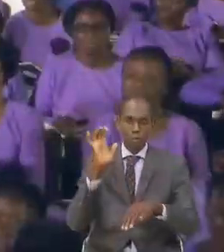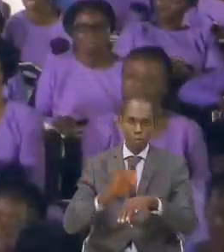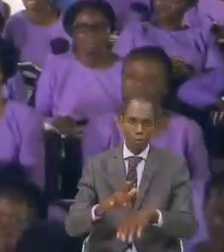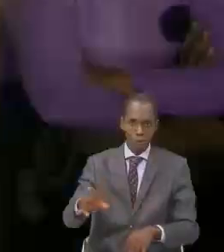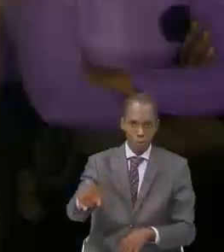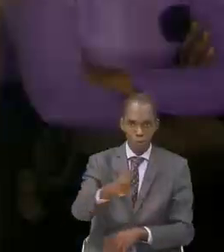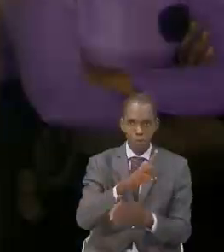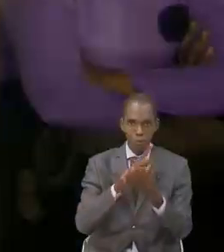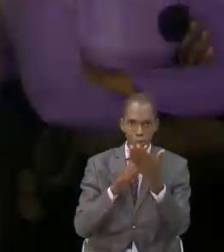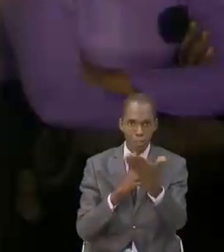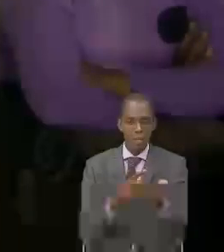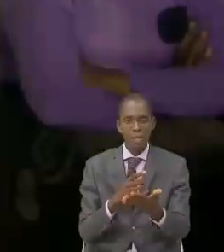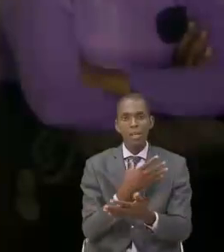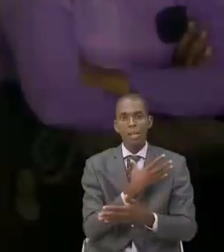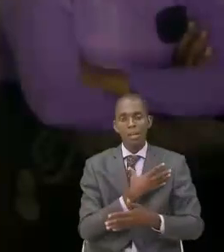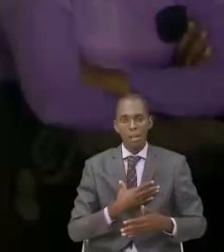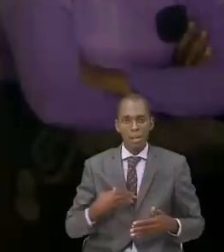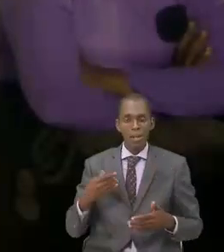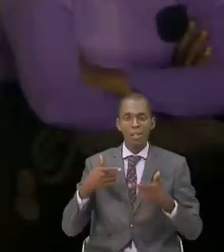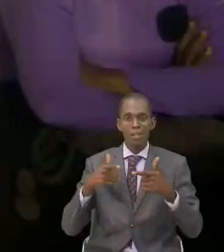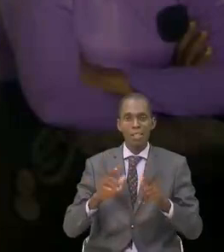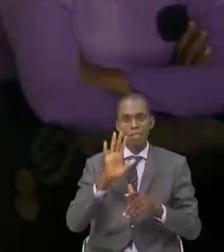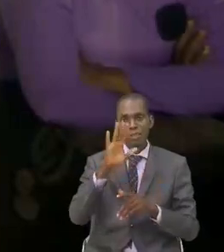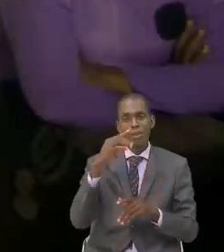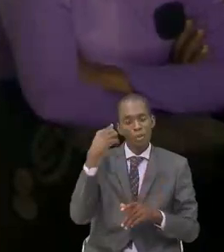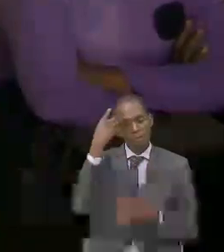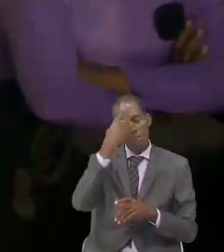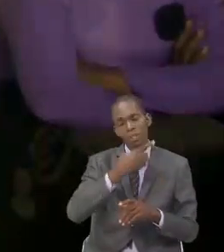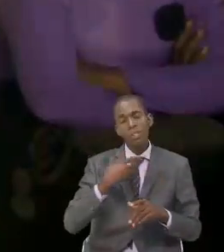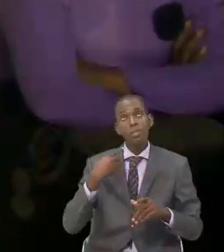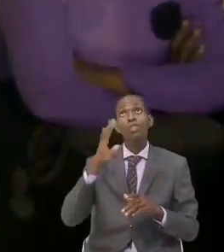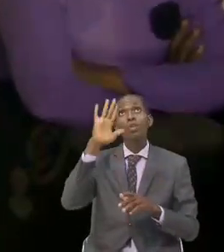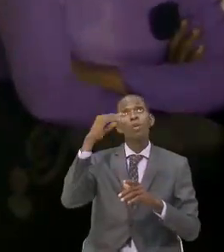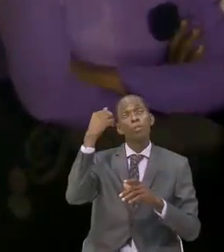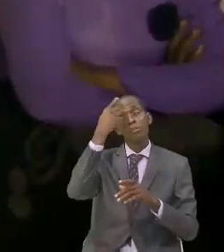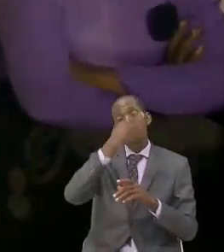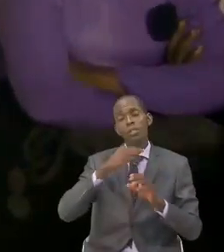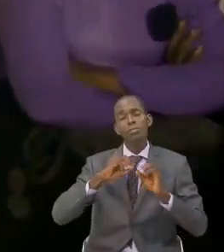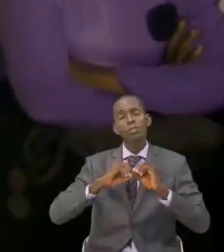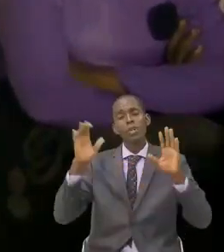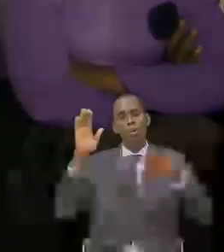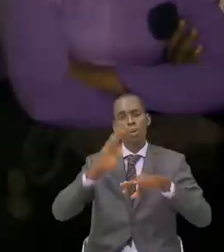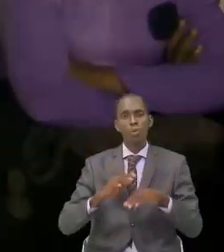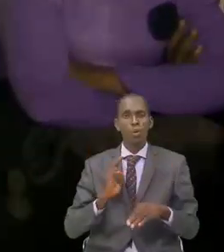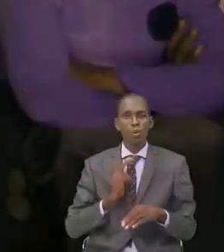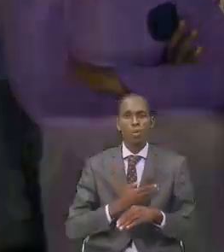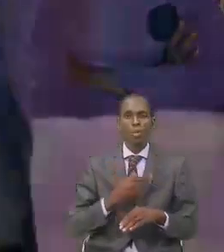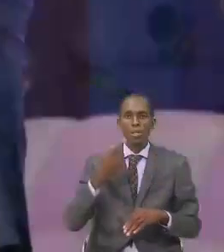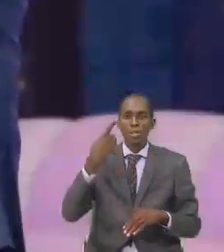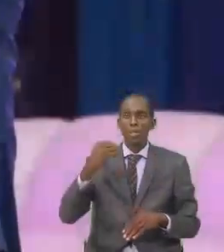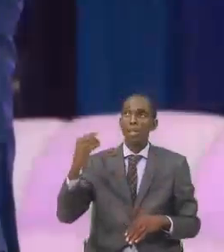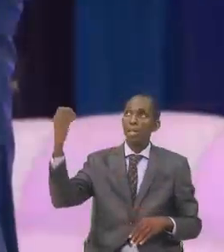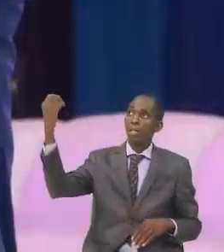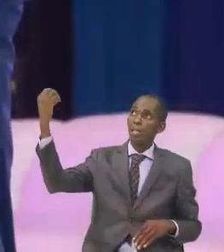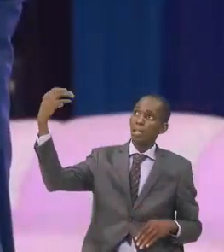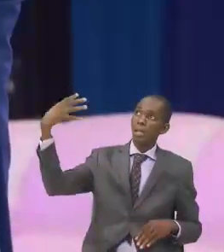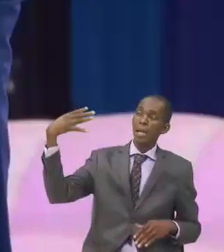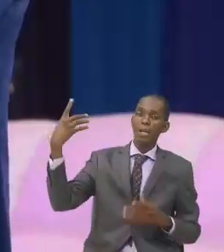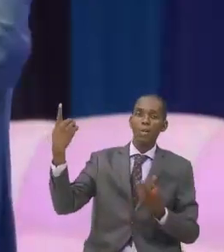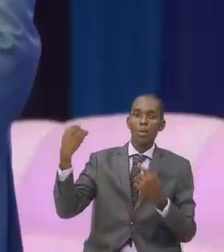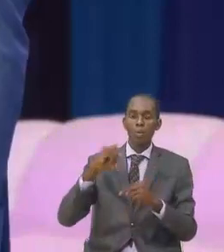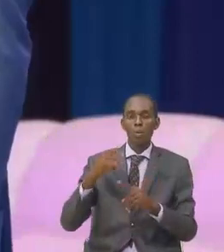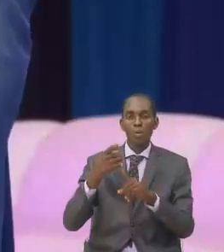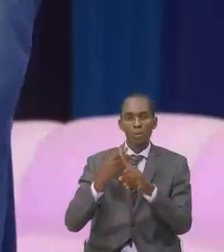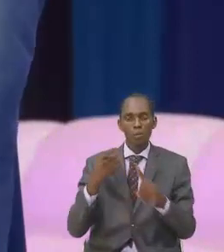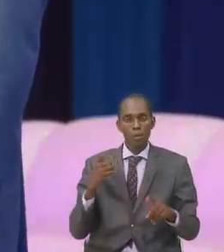to you. And healing will get to you there. And let your face shine upon